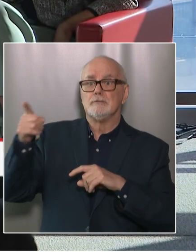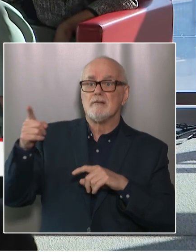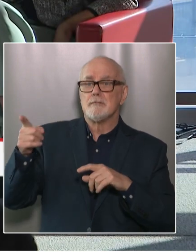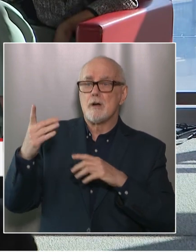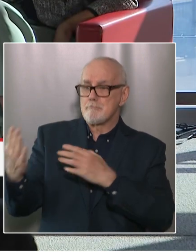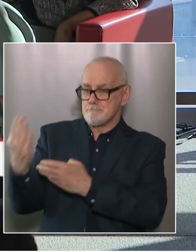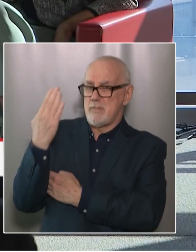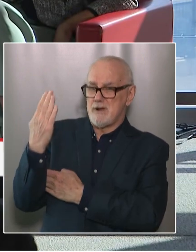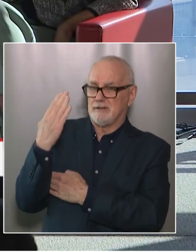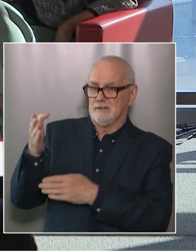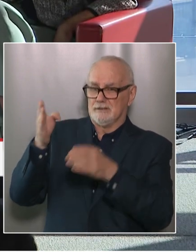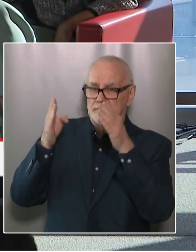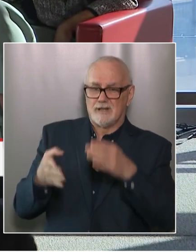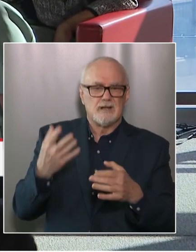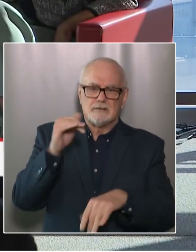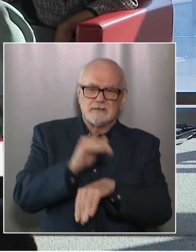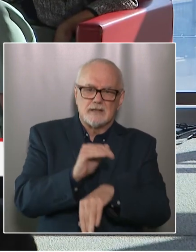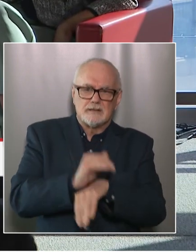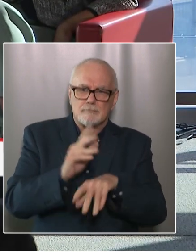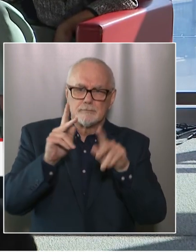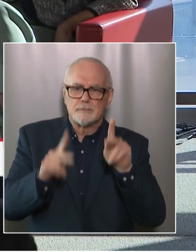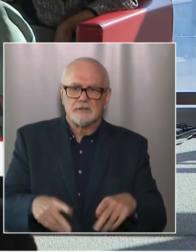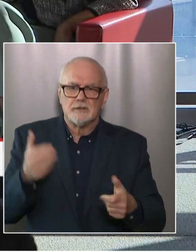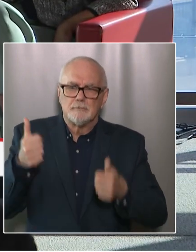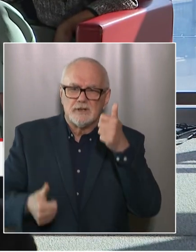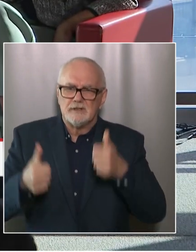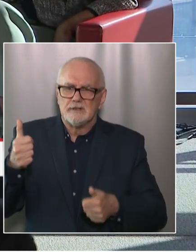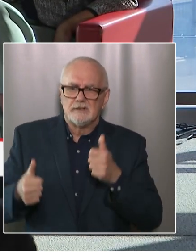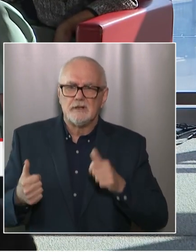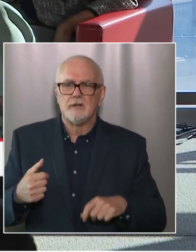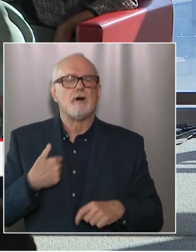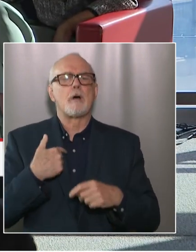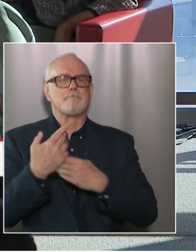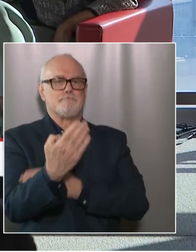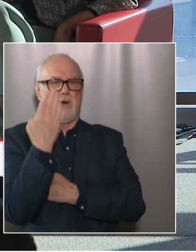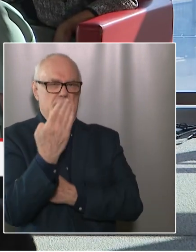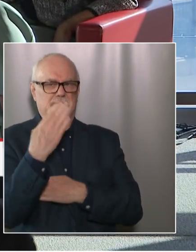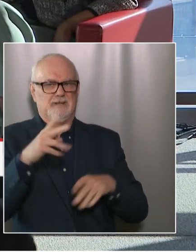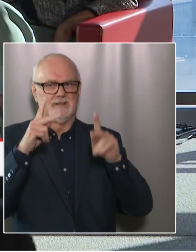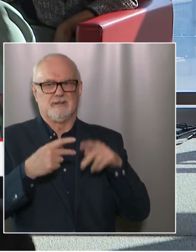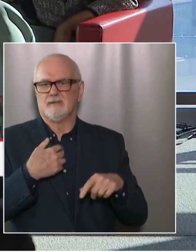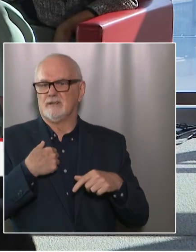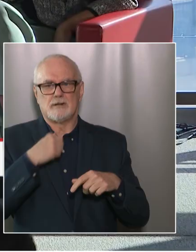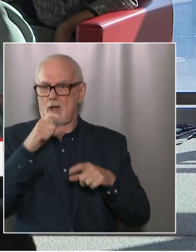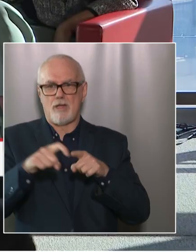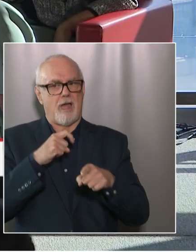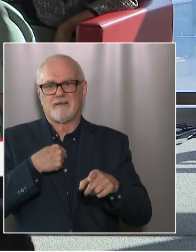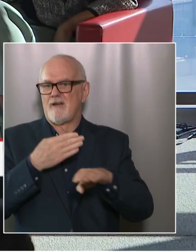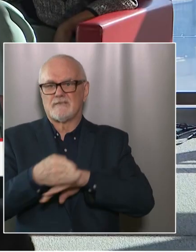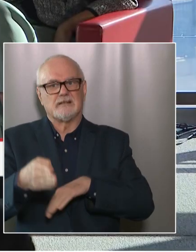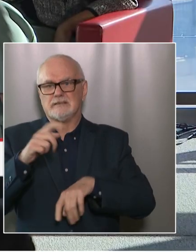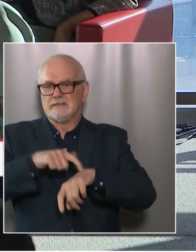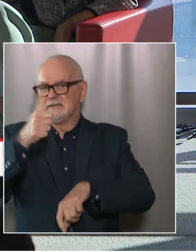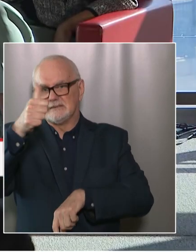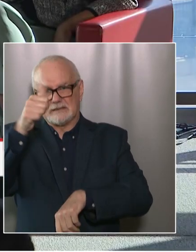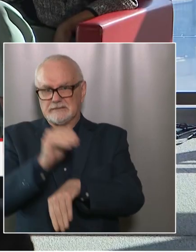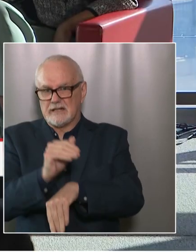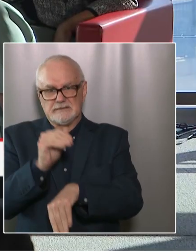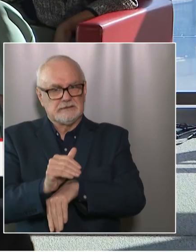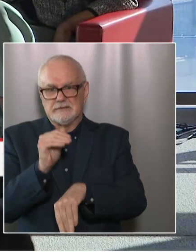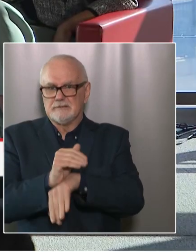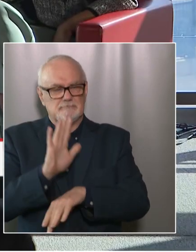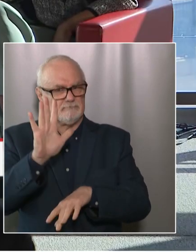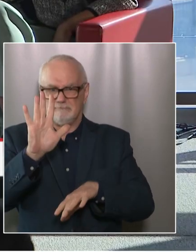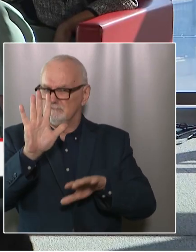owl? Definitely morning person. Definitely morning person. If you call me after 10 o'clock, don't call me after 10 o'clock. Don't call me after 10